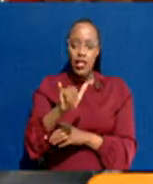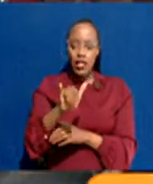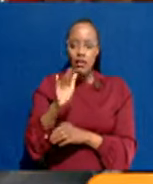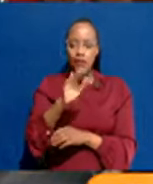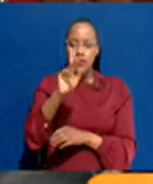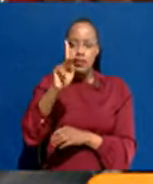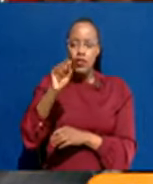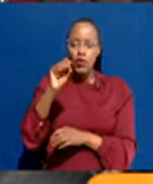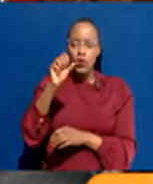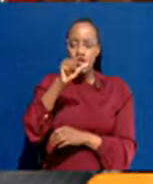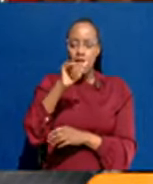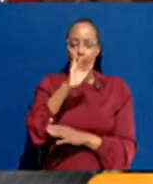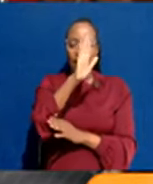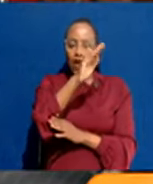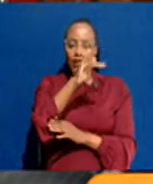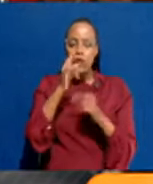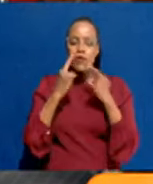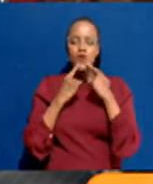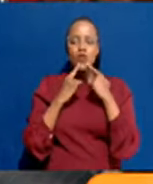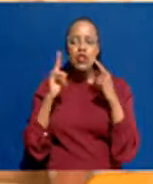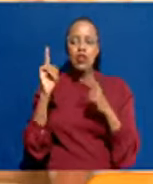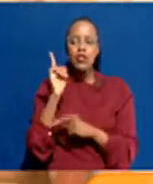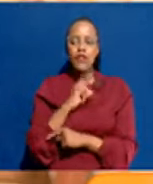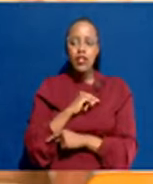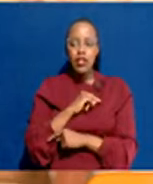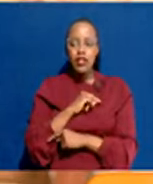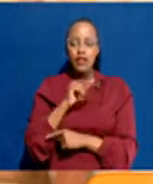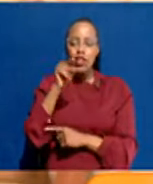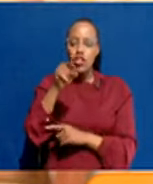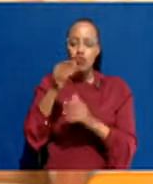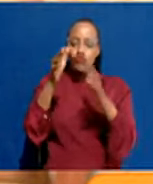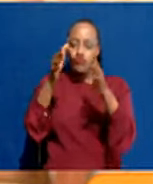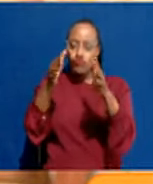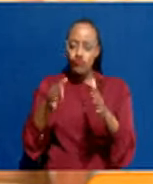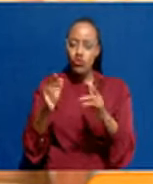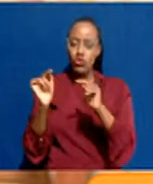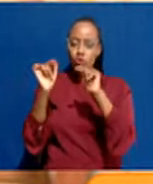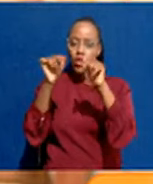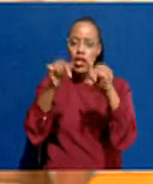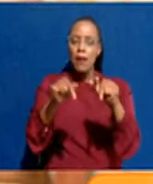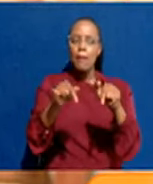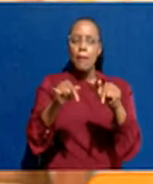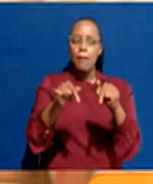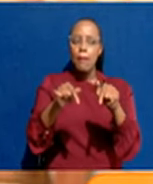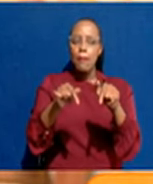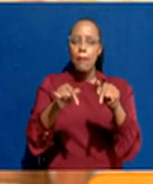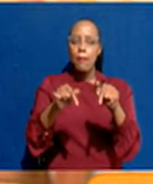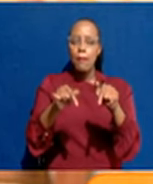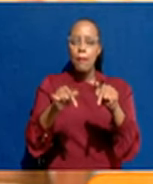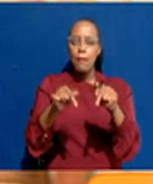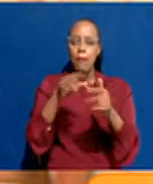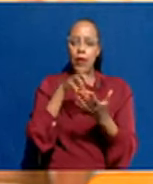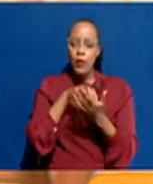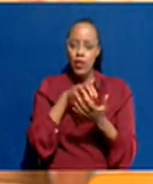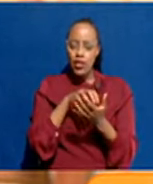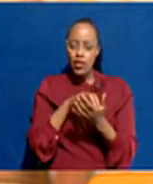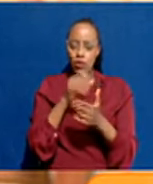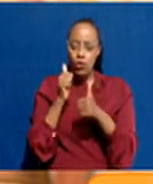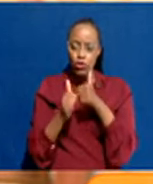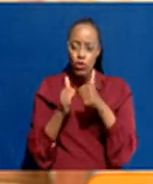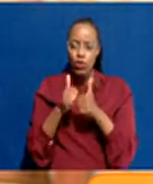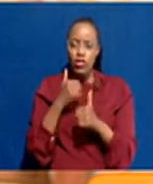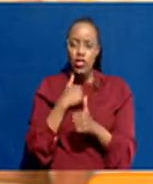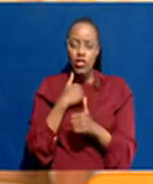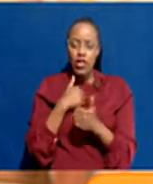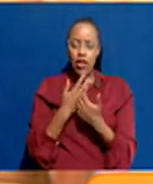An announcement. Yes. And you come into a situation where there